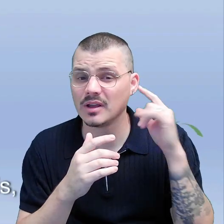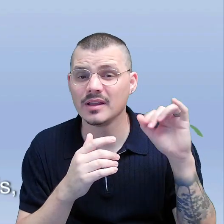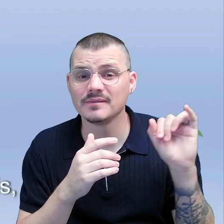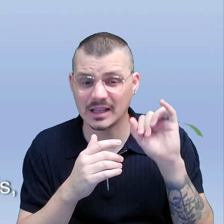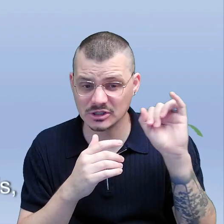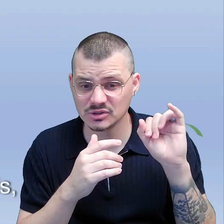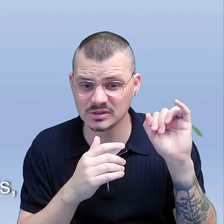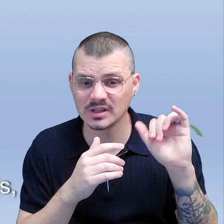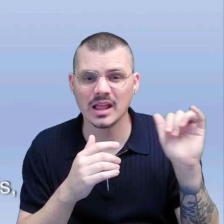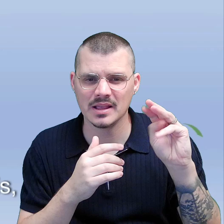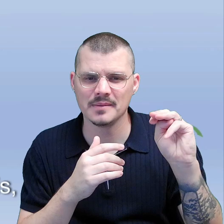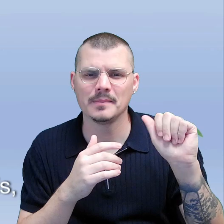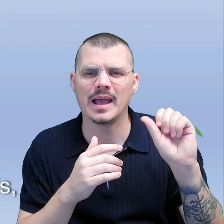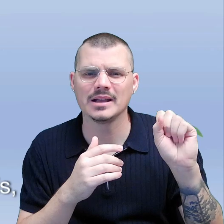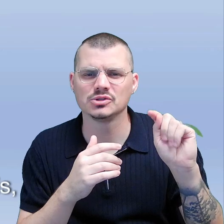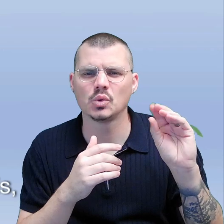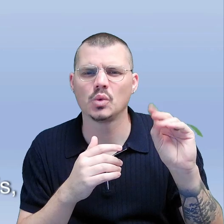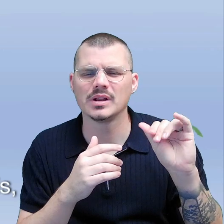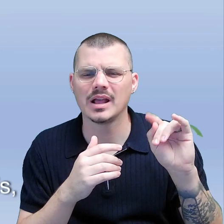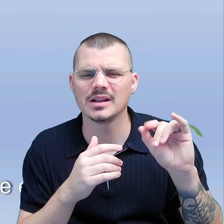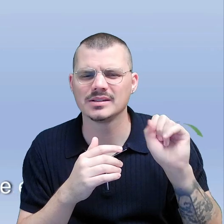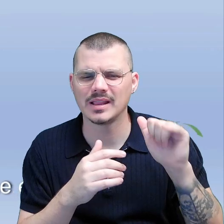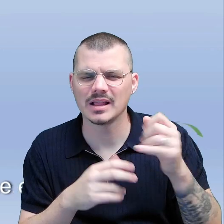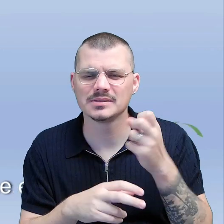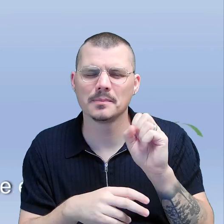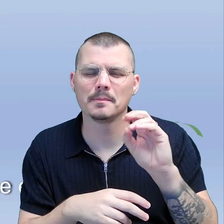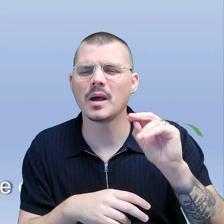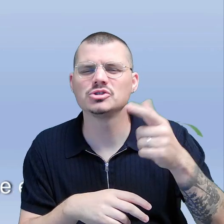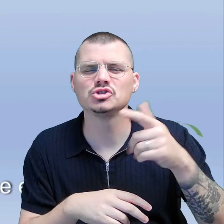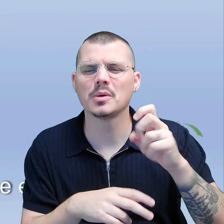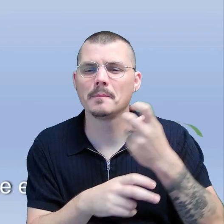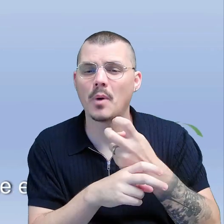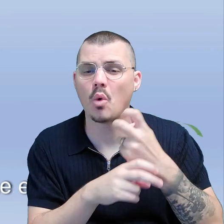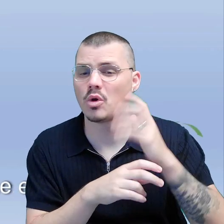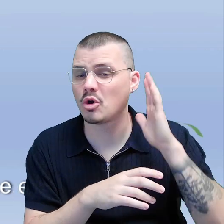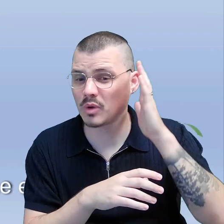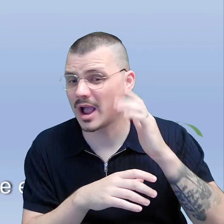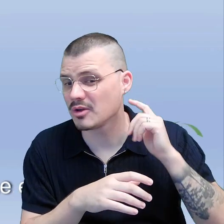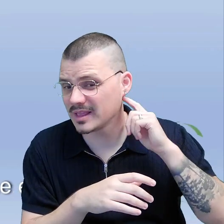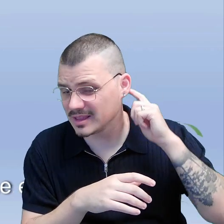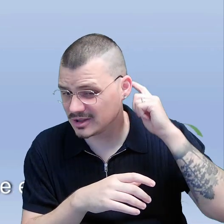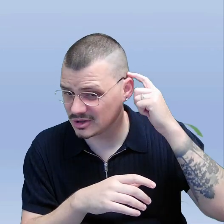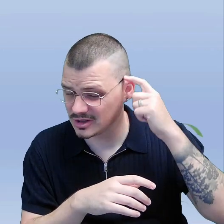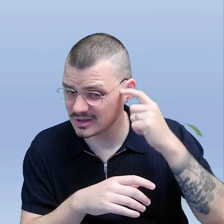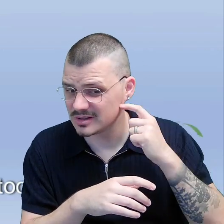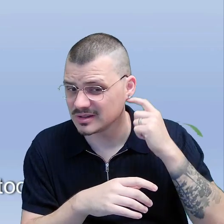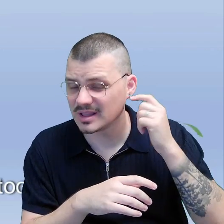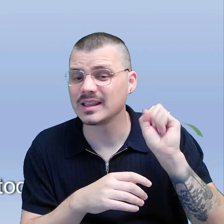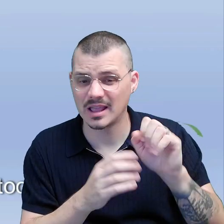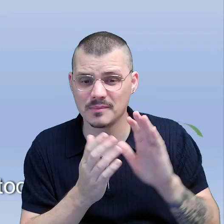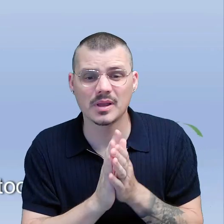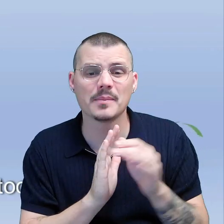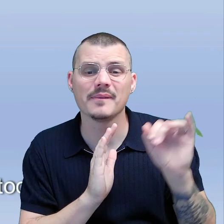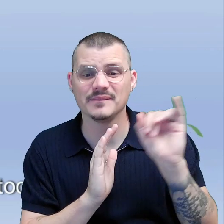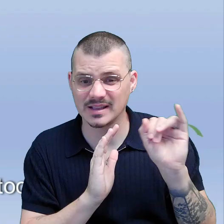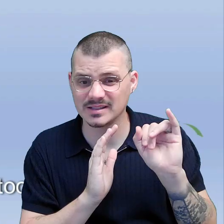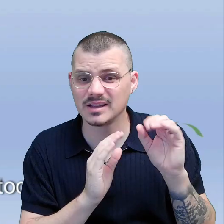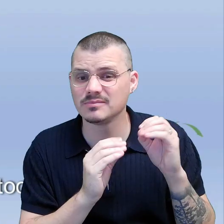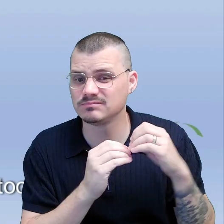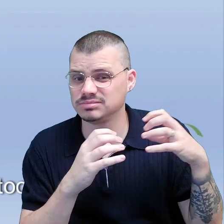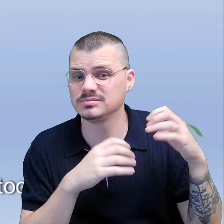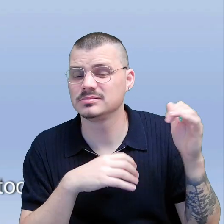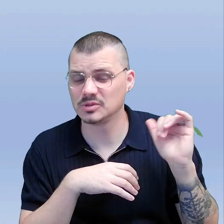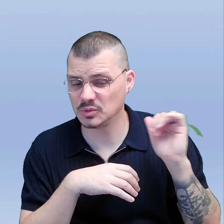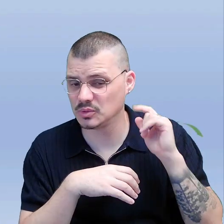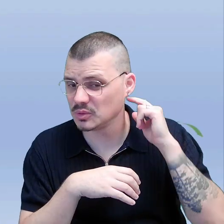And ear infections, as well as mastoiditis, right? That spongy bone that surrounds the ear, that can become infected and